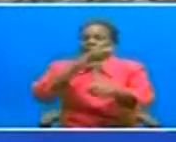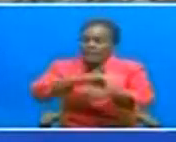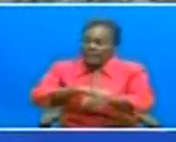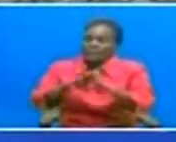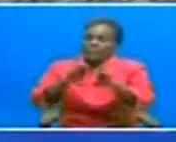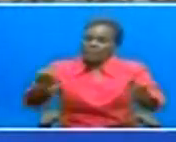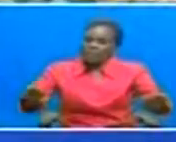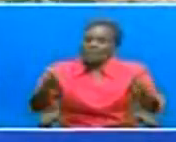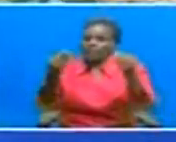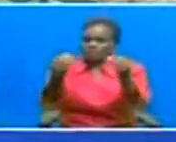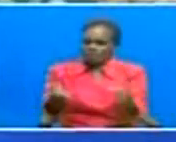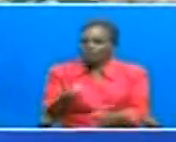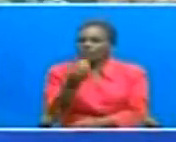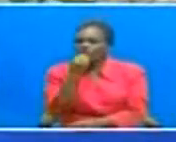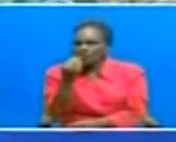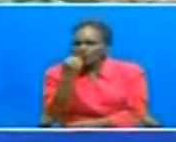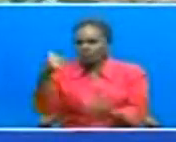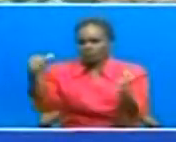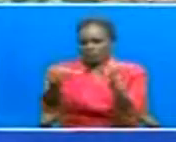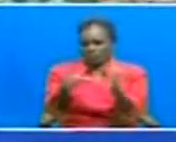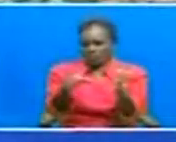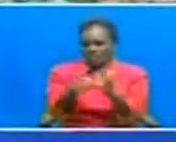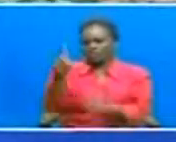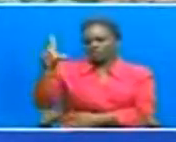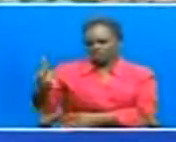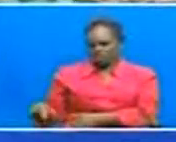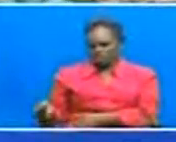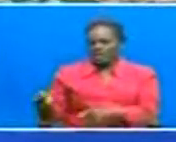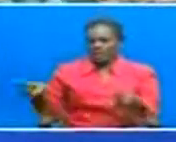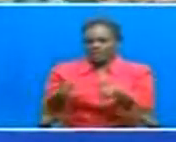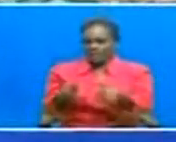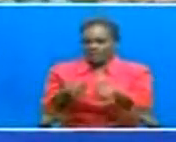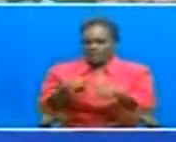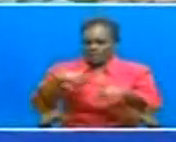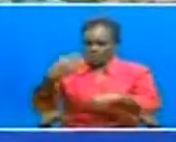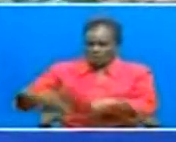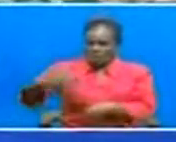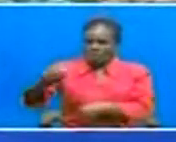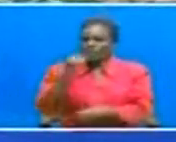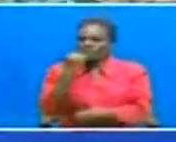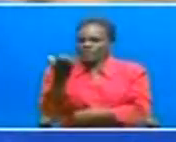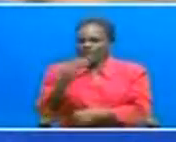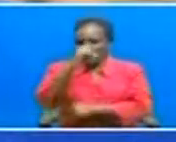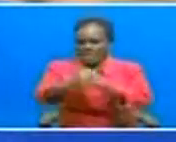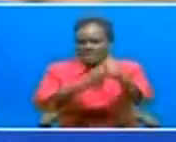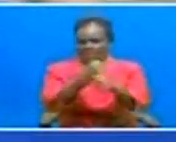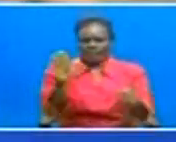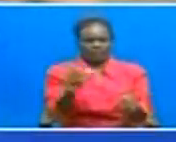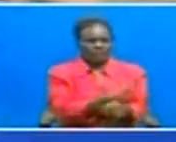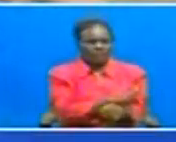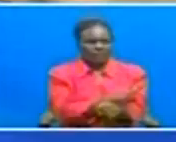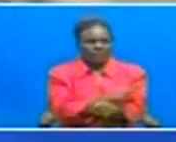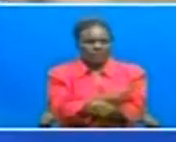lasting solution to the food crisis, which could be cheap and ensures a constant food supply throughout the year. We want to